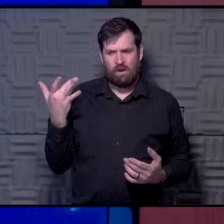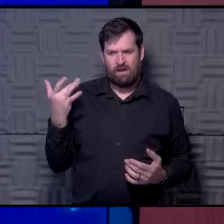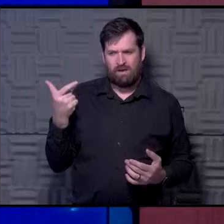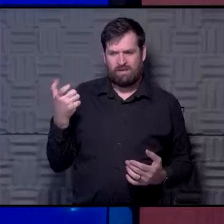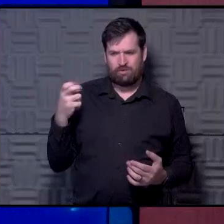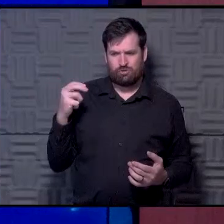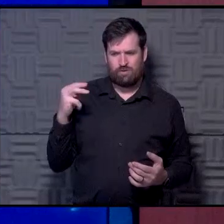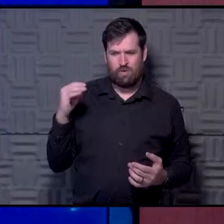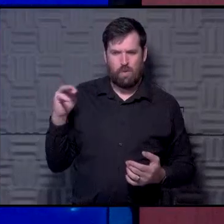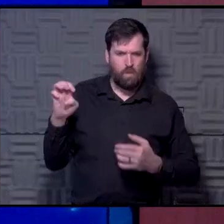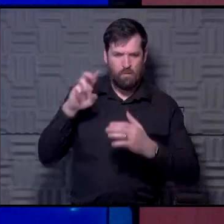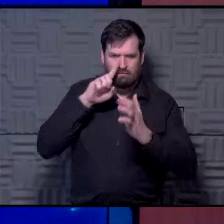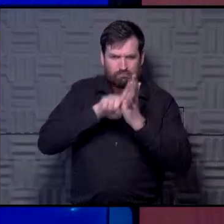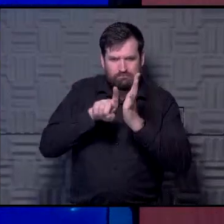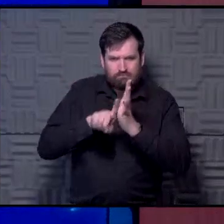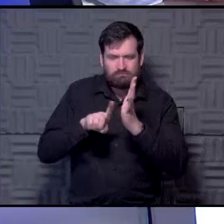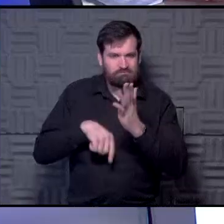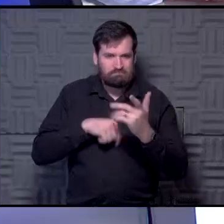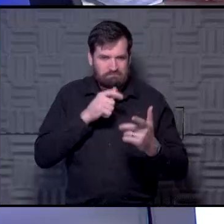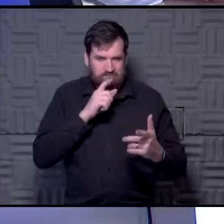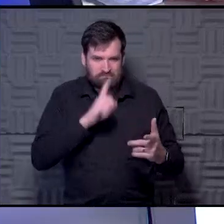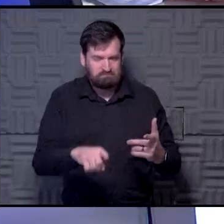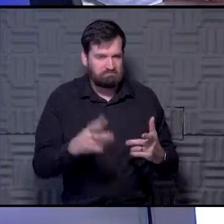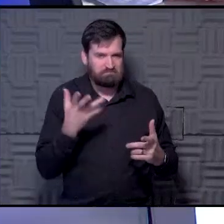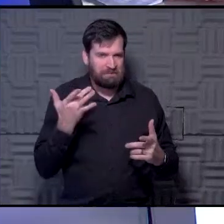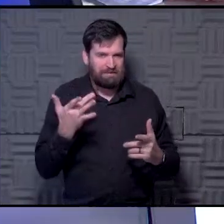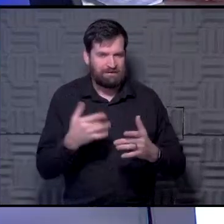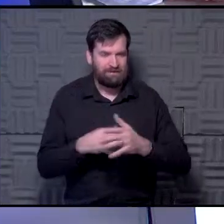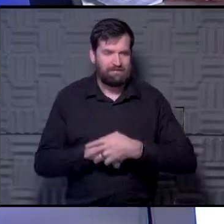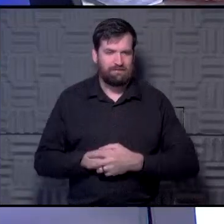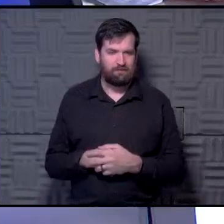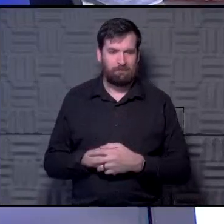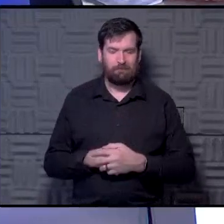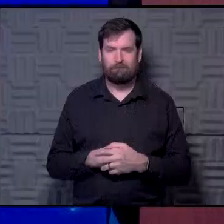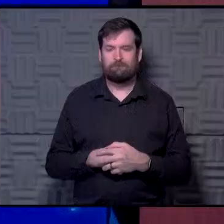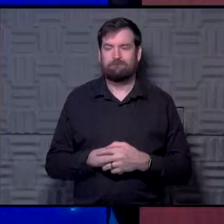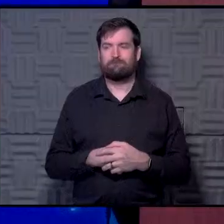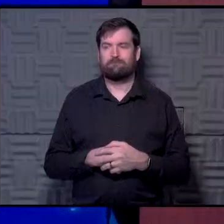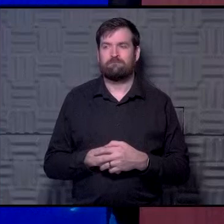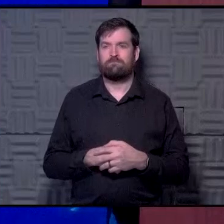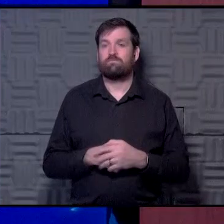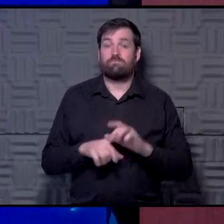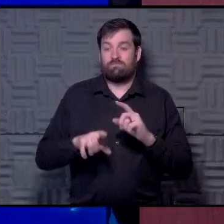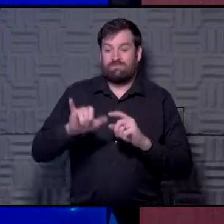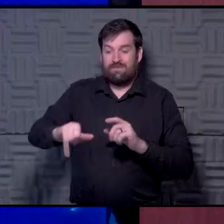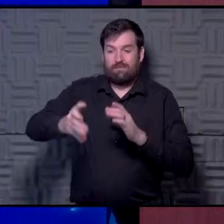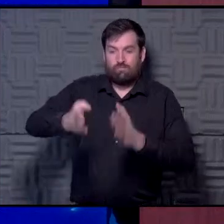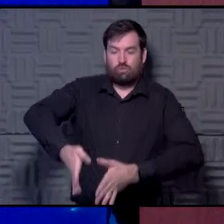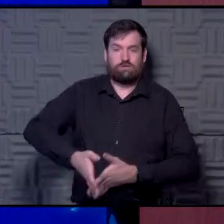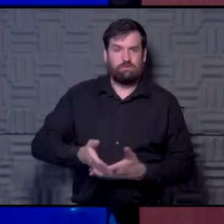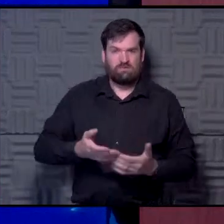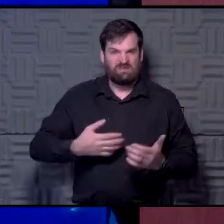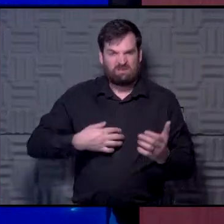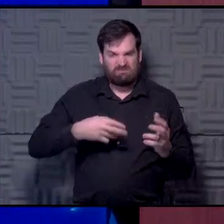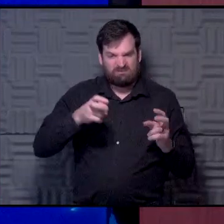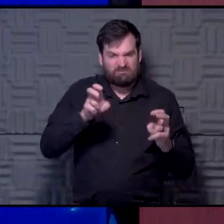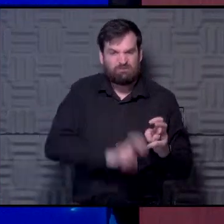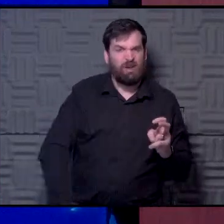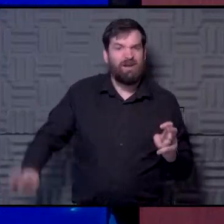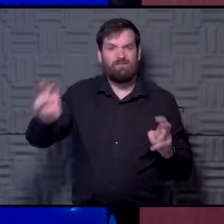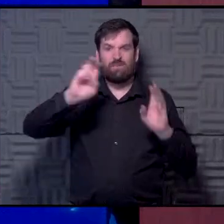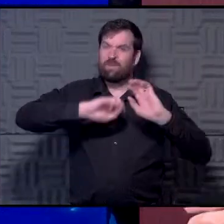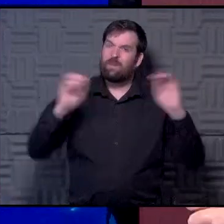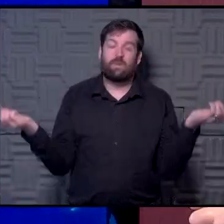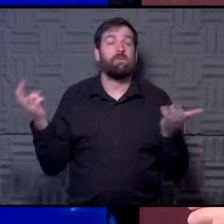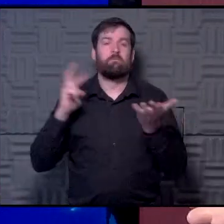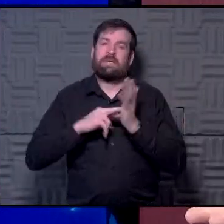genome sequencing on that. I kept trying to figure that out. I couldn't figure out from any of the reports or anything I read about it. But that person had not traveled at all, which just means